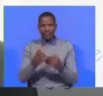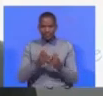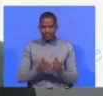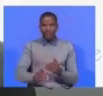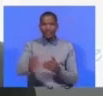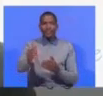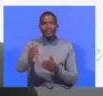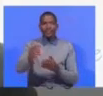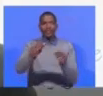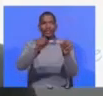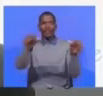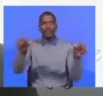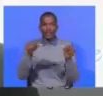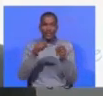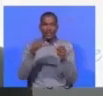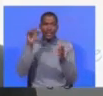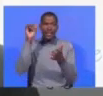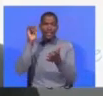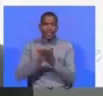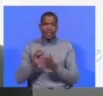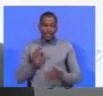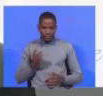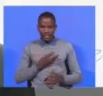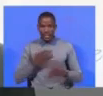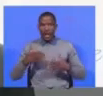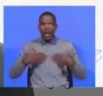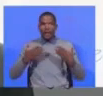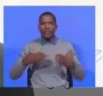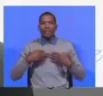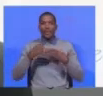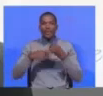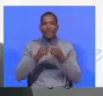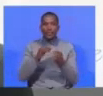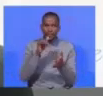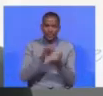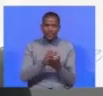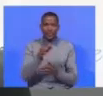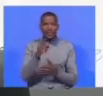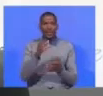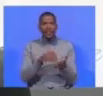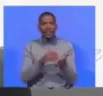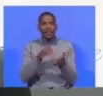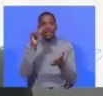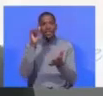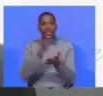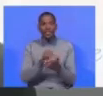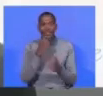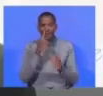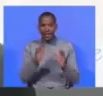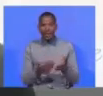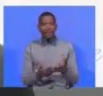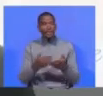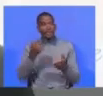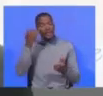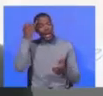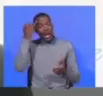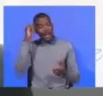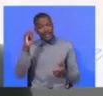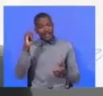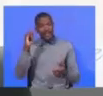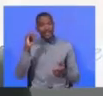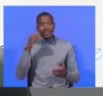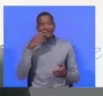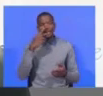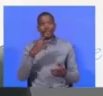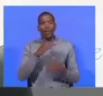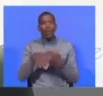pele e lengwa tse dilo tse re di itumelelang as a newly established district. So ne e le one ngwa tekodiso le go tsaya megopolo mo banneng gore